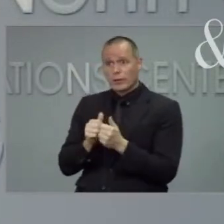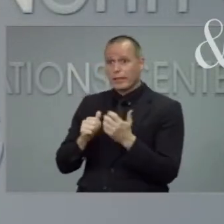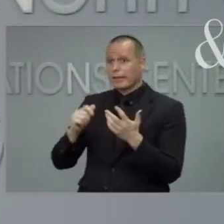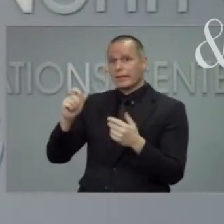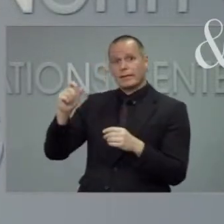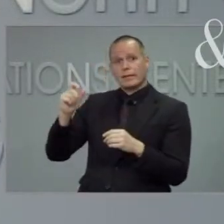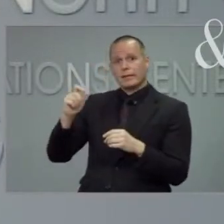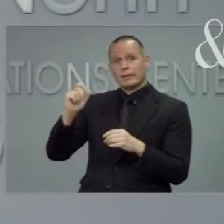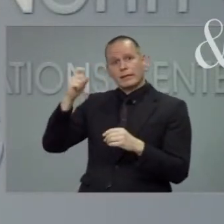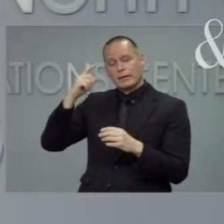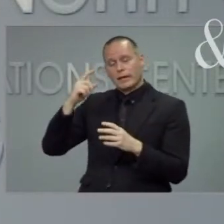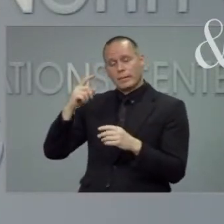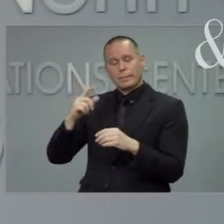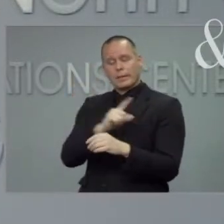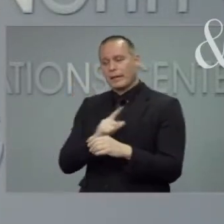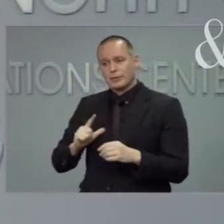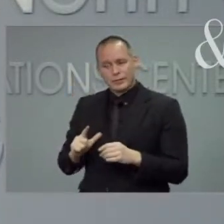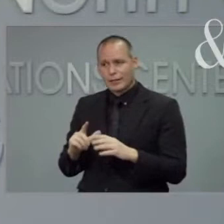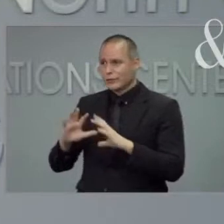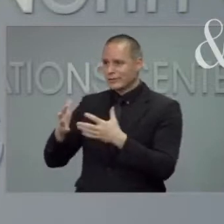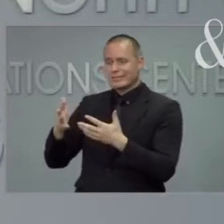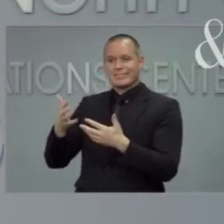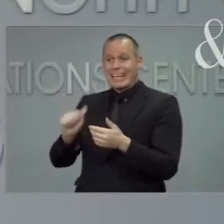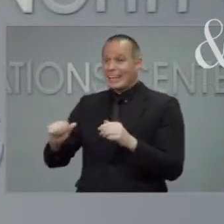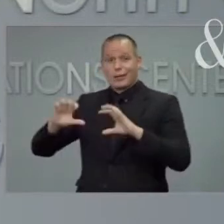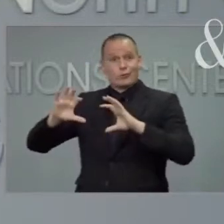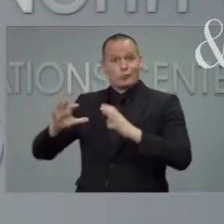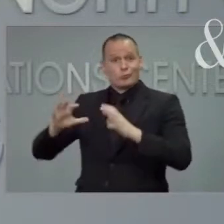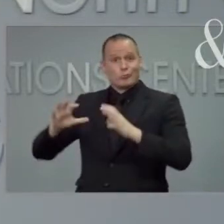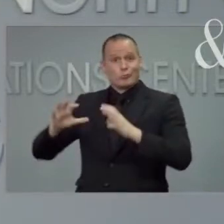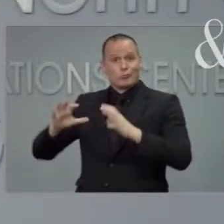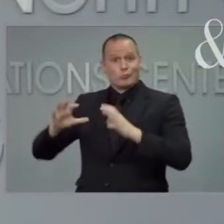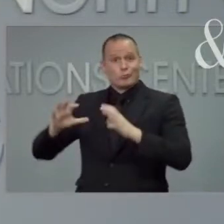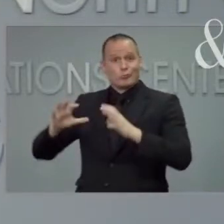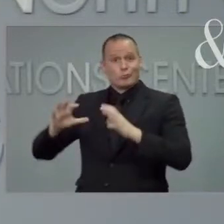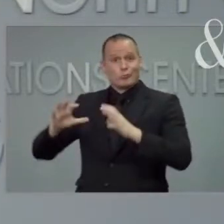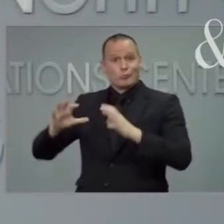if I know she's got some ideas on this as well.